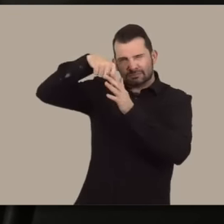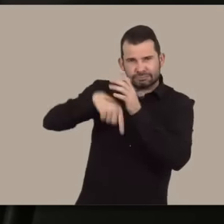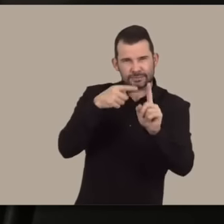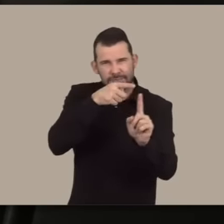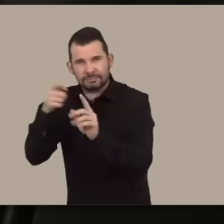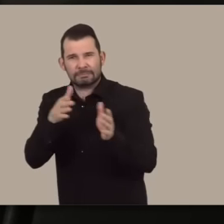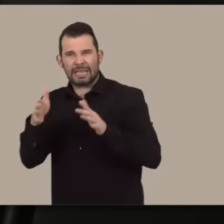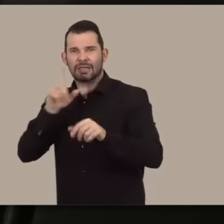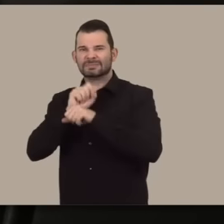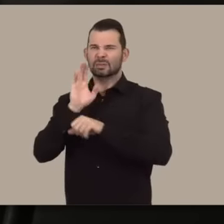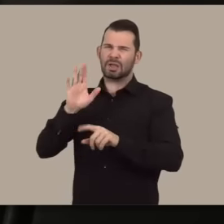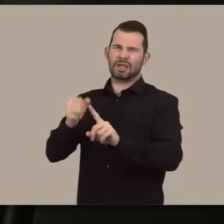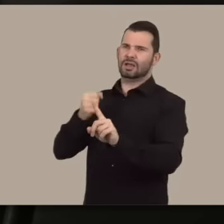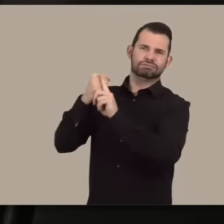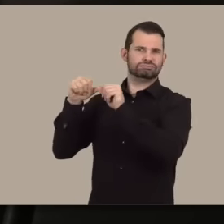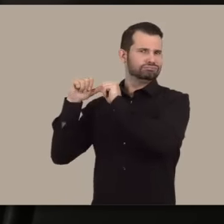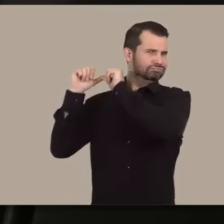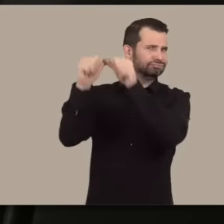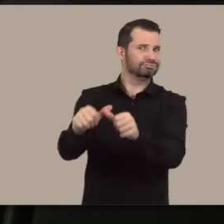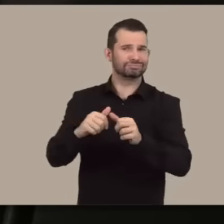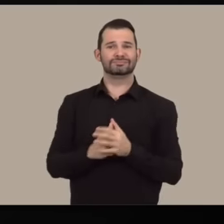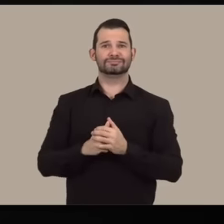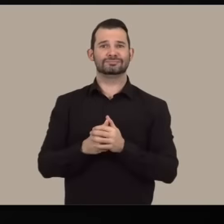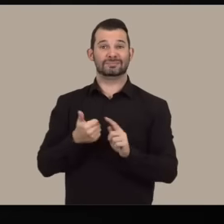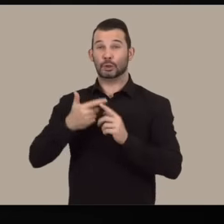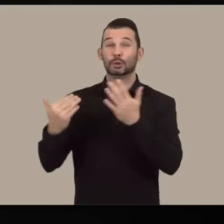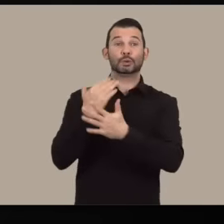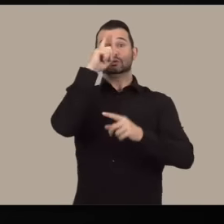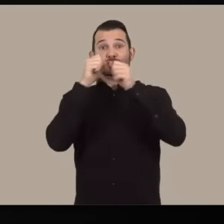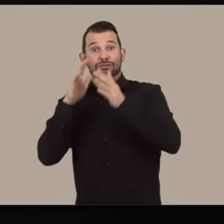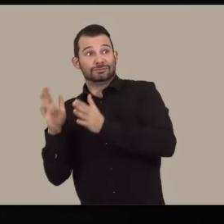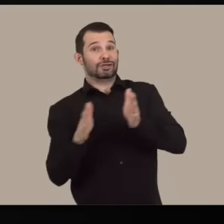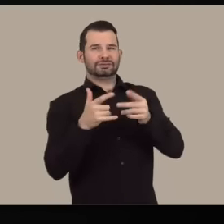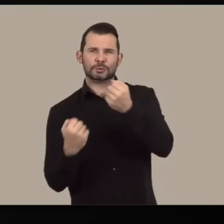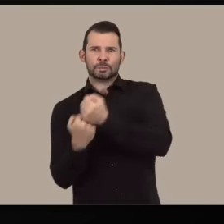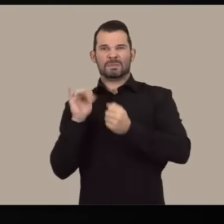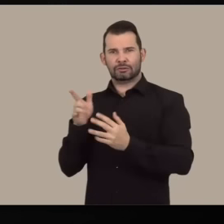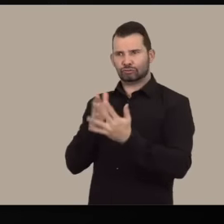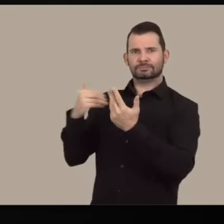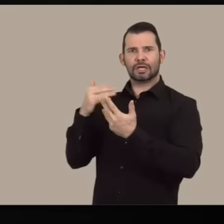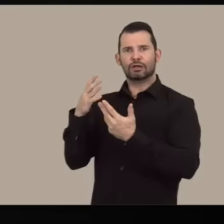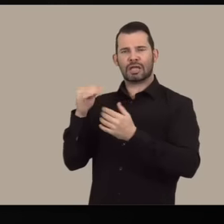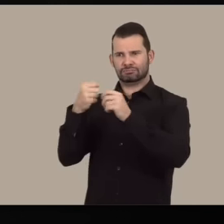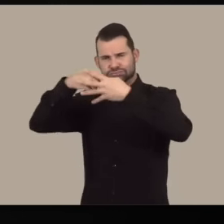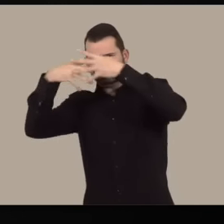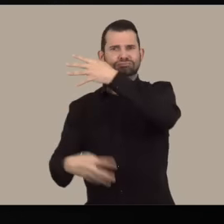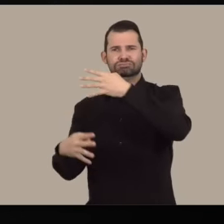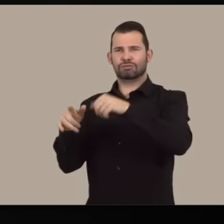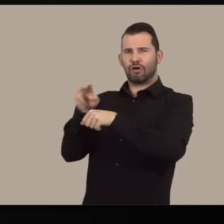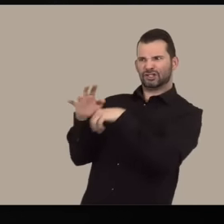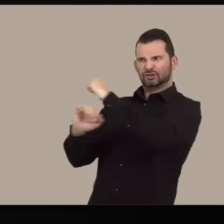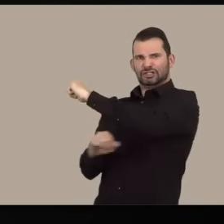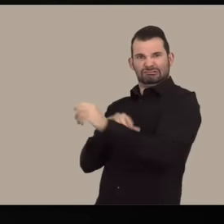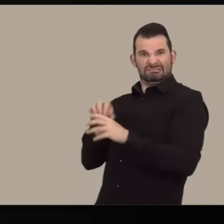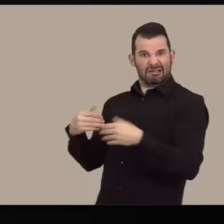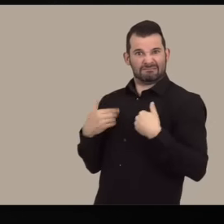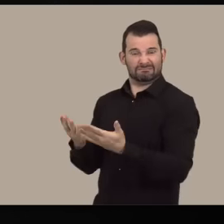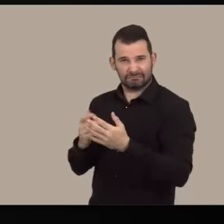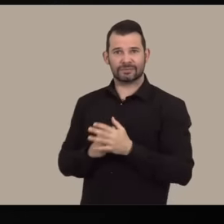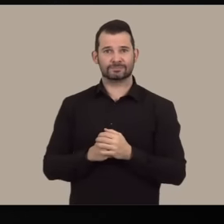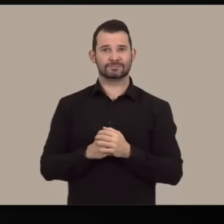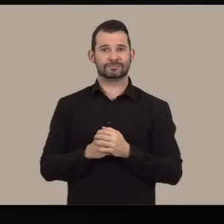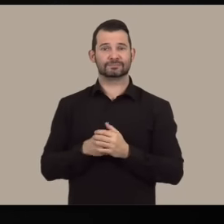a detailed plan that will have a lasting impact. The new strategic direction is supported by a transparent and robust governance